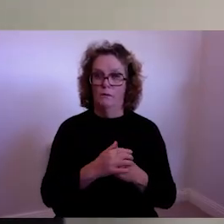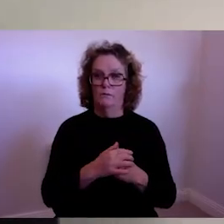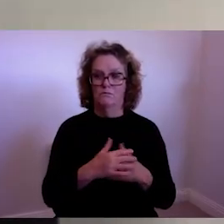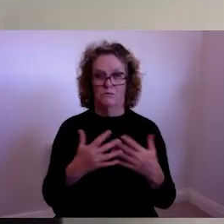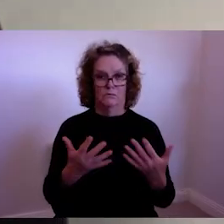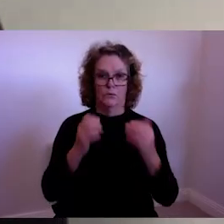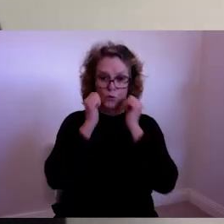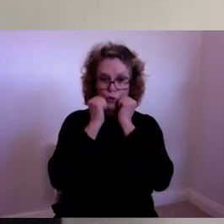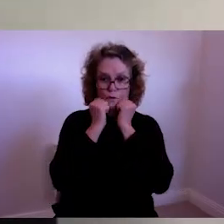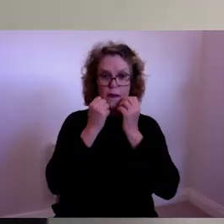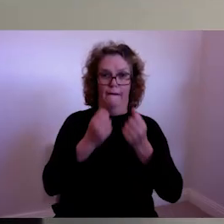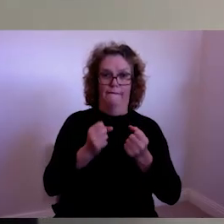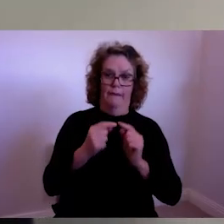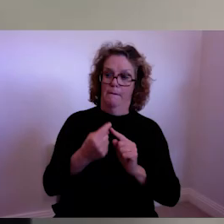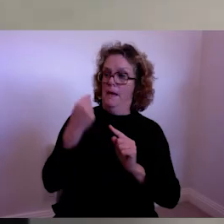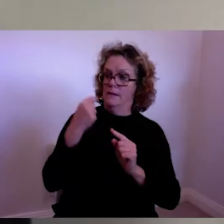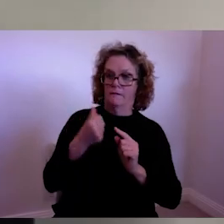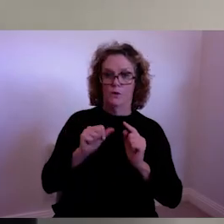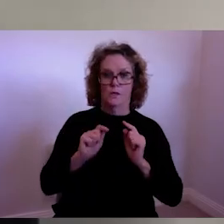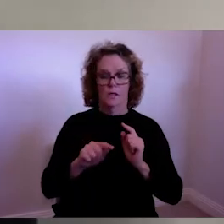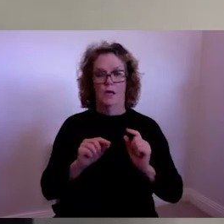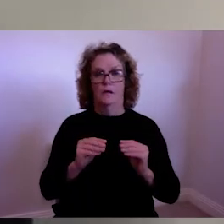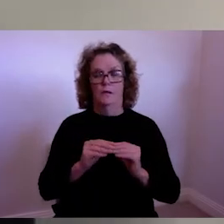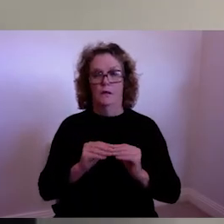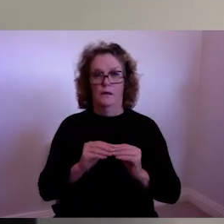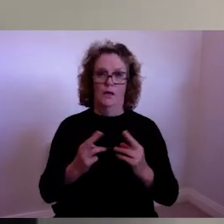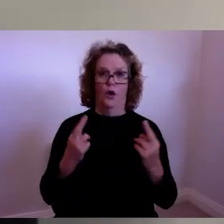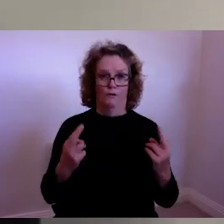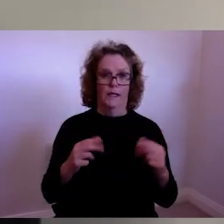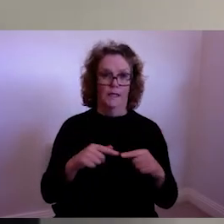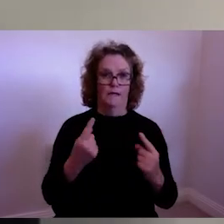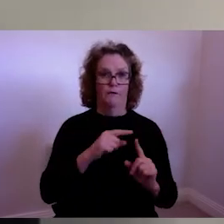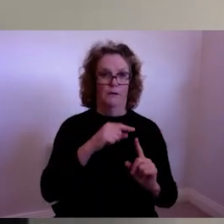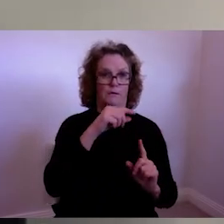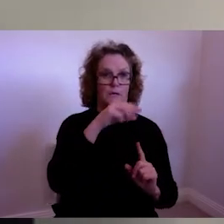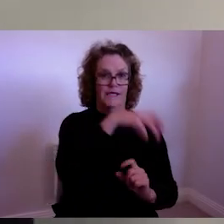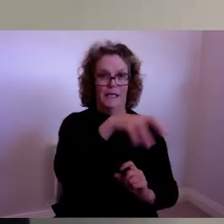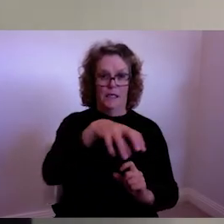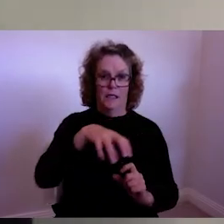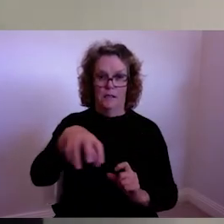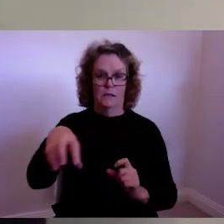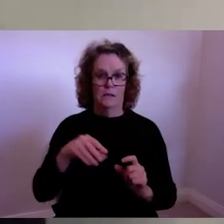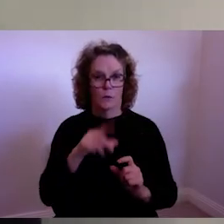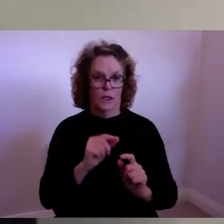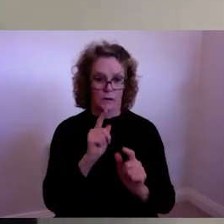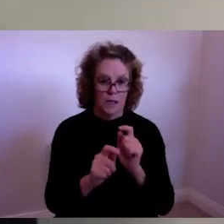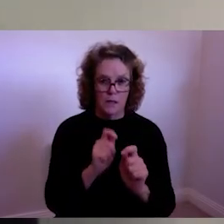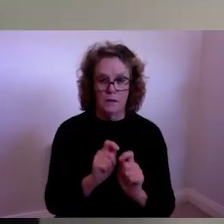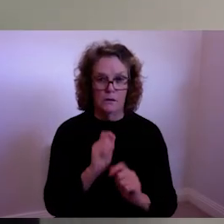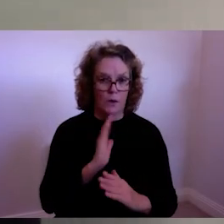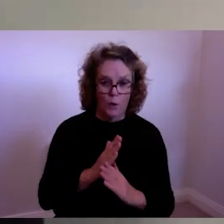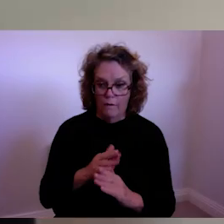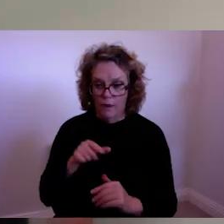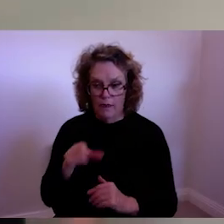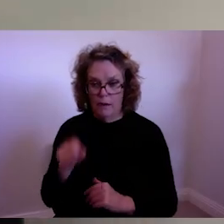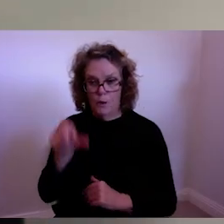demonstrated and hopefully replicated in different settings. So then we can test, does this work for this person? Does